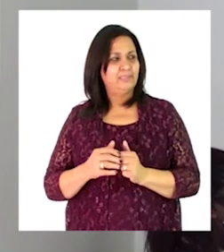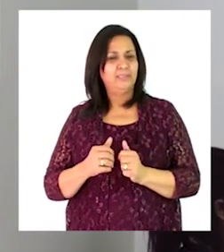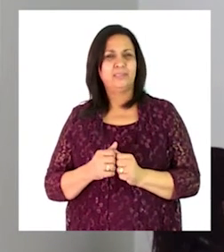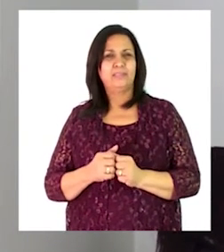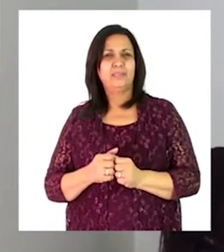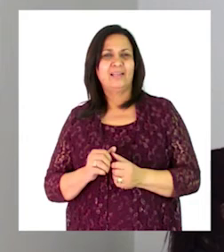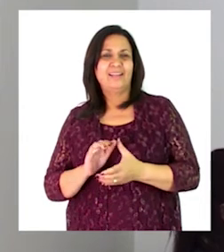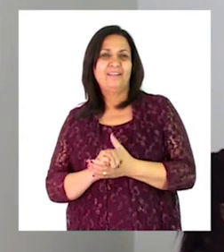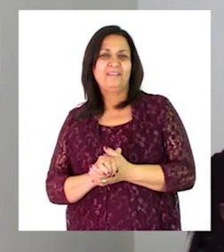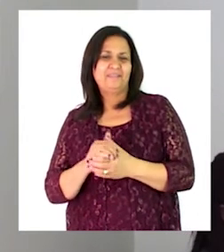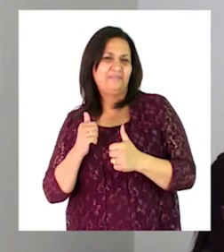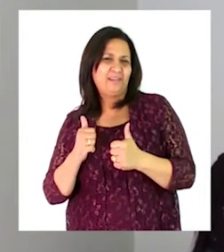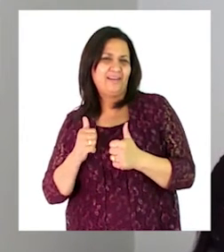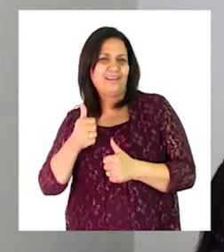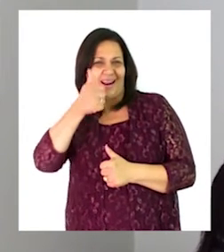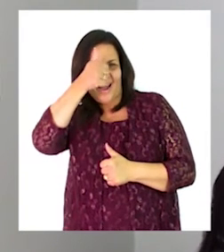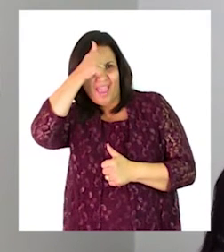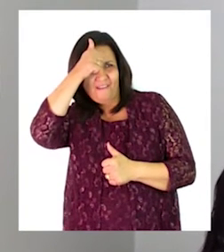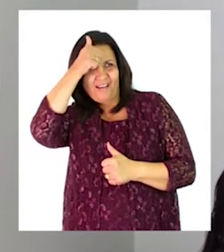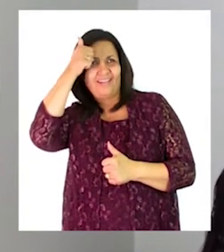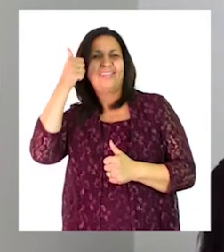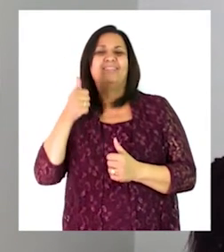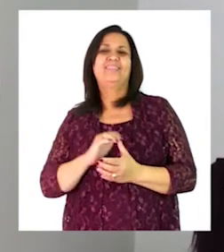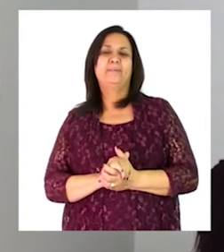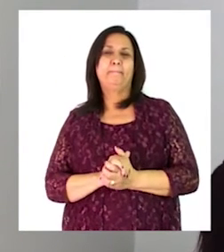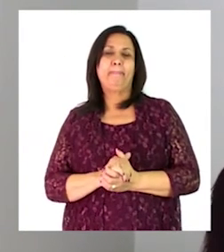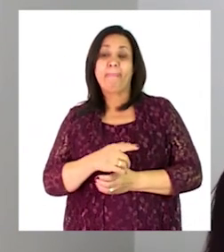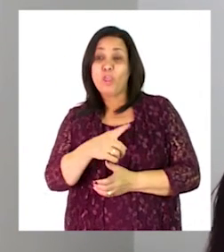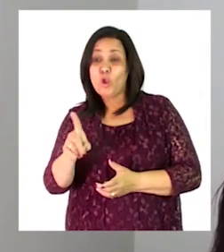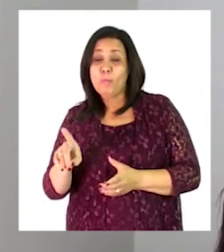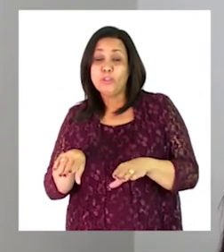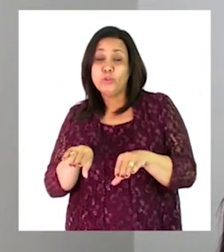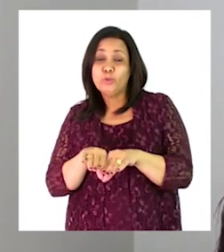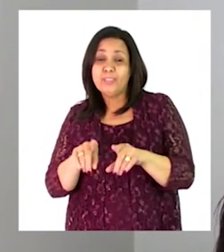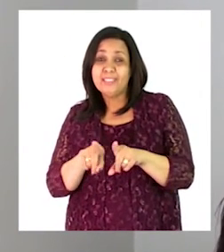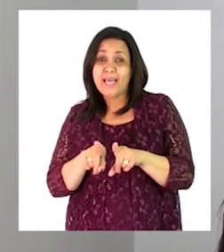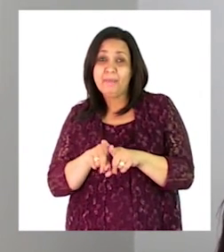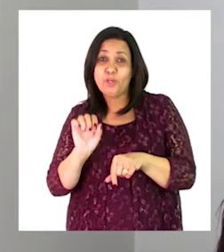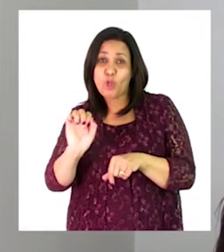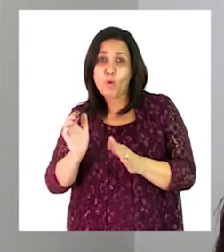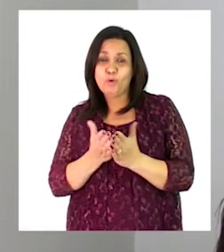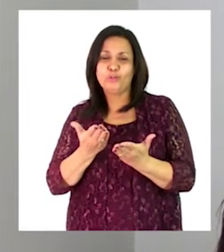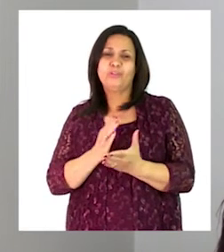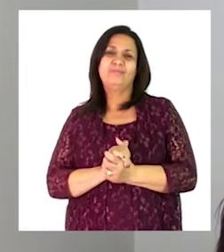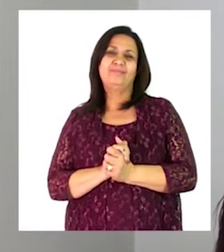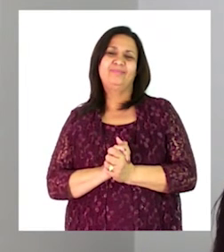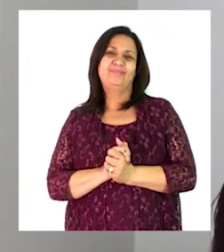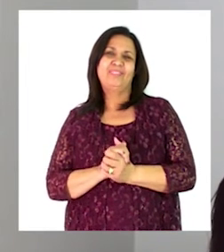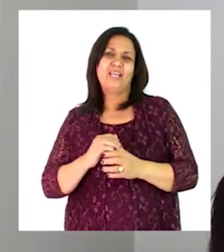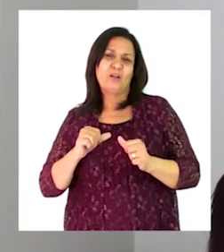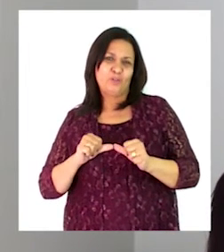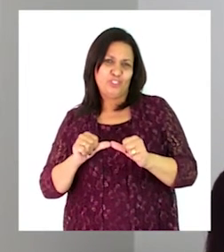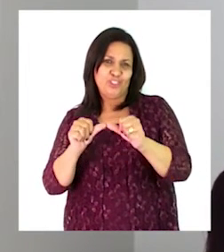very well. I hope you too are doing the same in your booklet. Let's move to the next